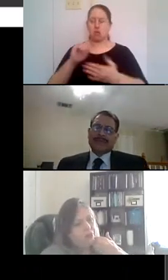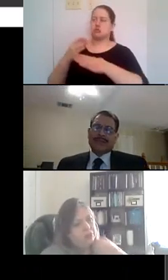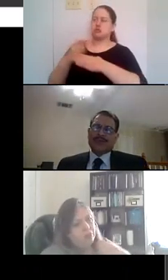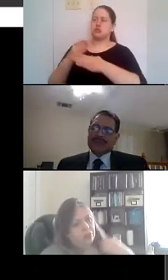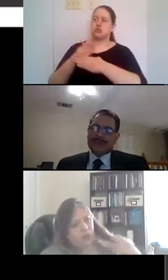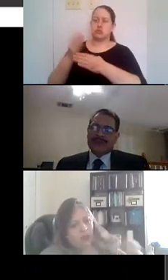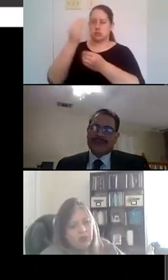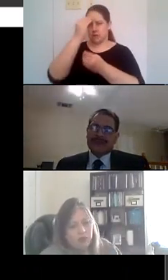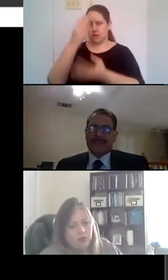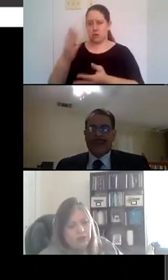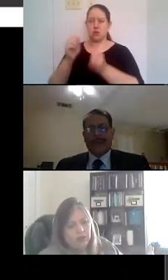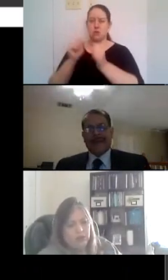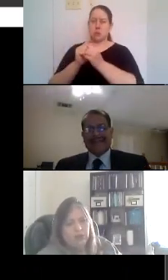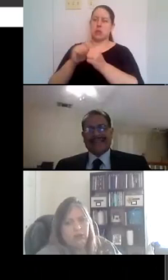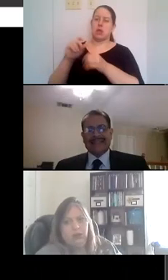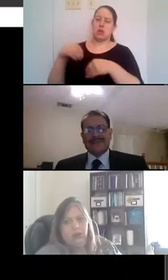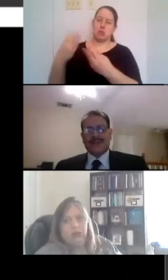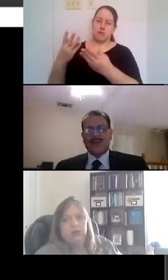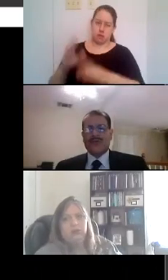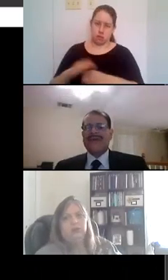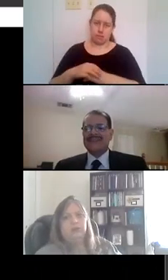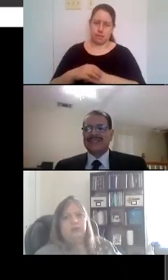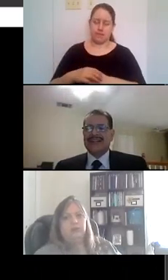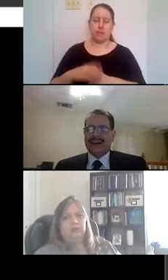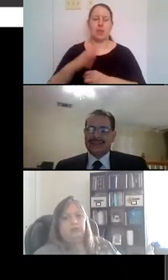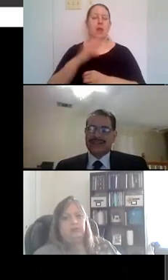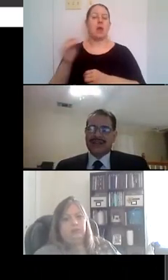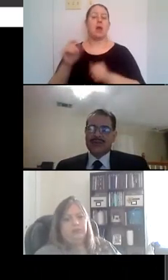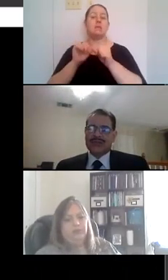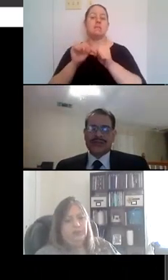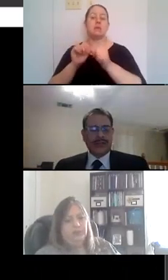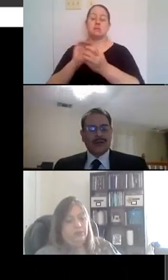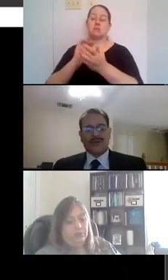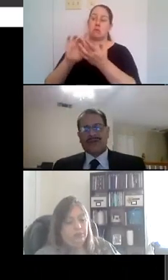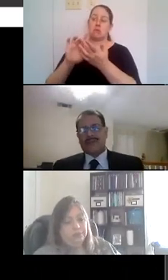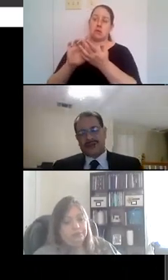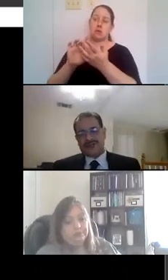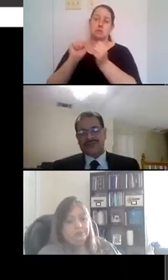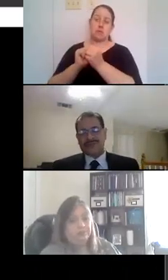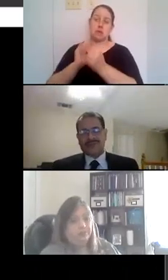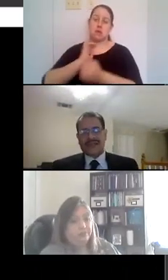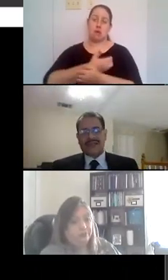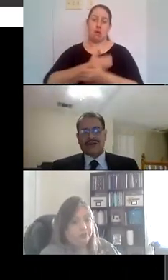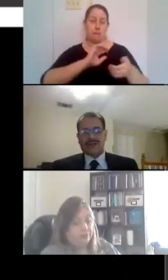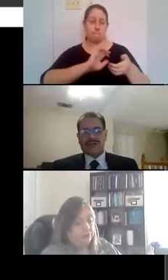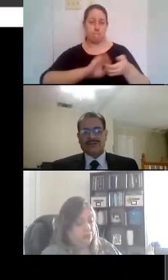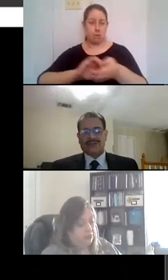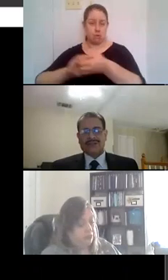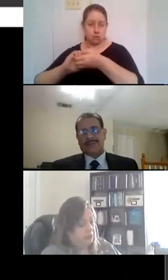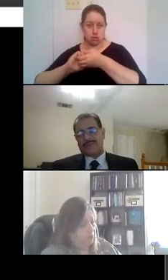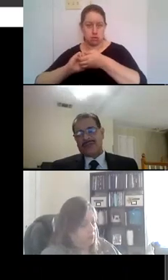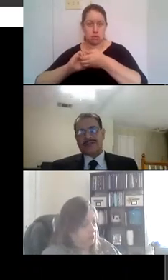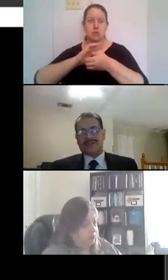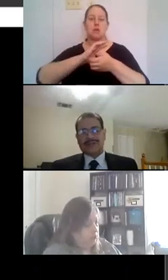the training provider, and then we maintain contact with our partners and also